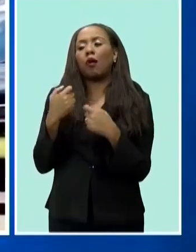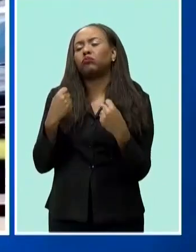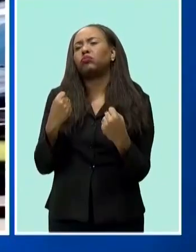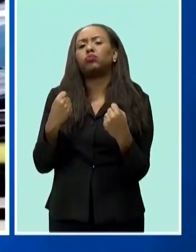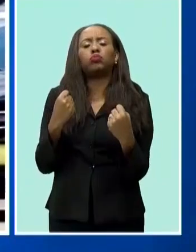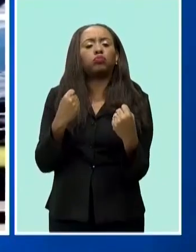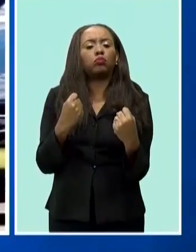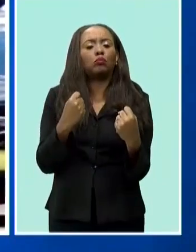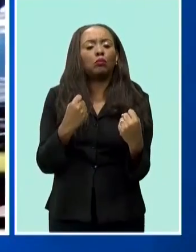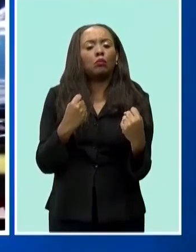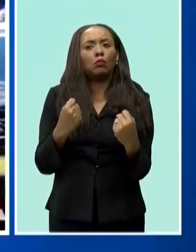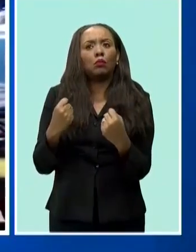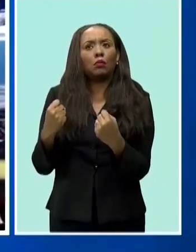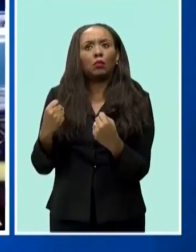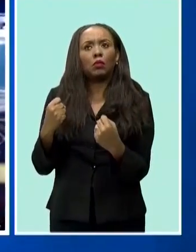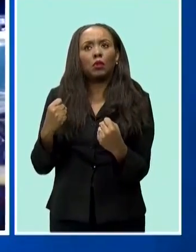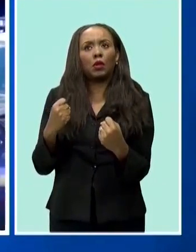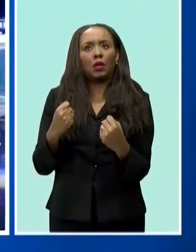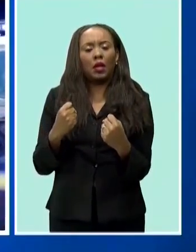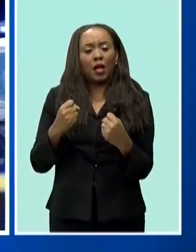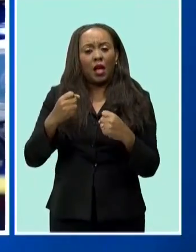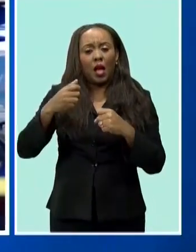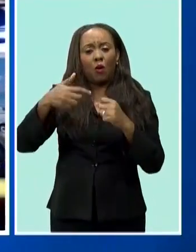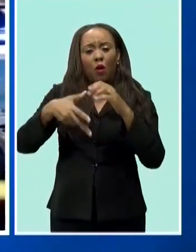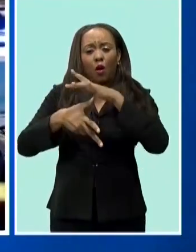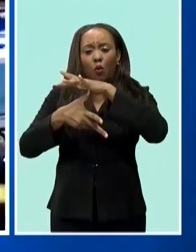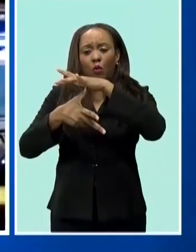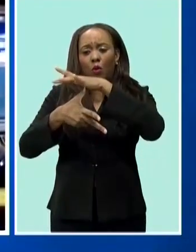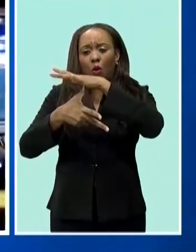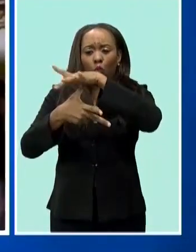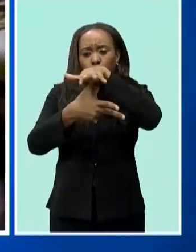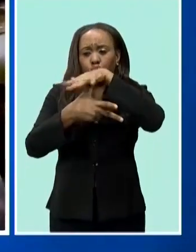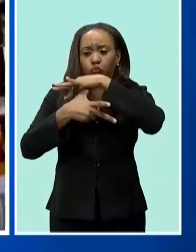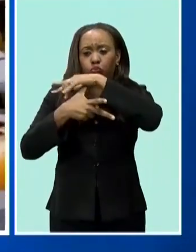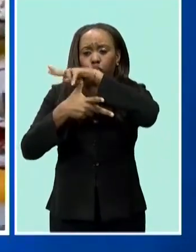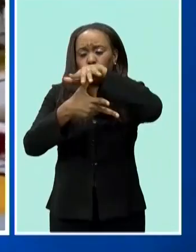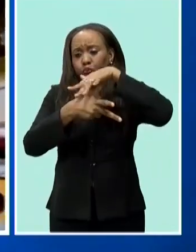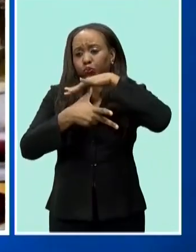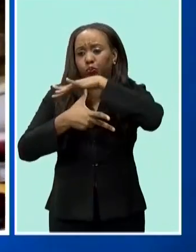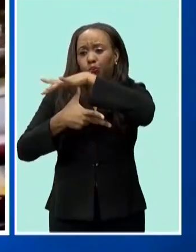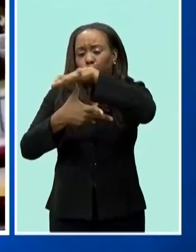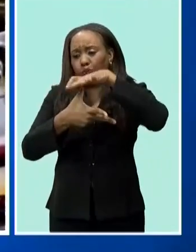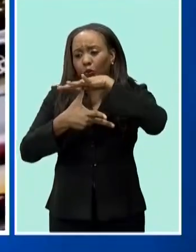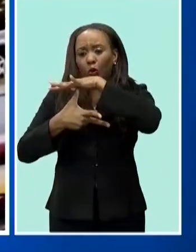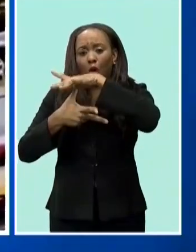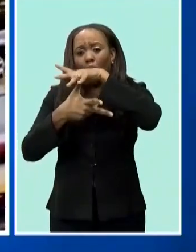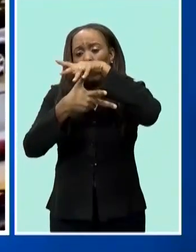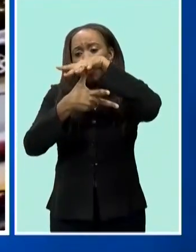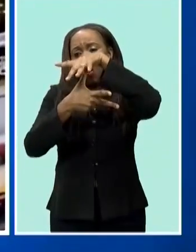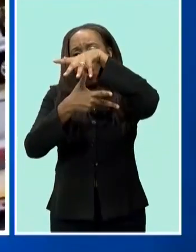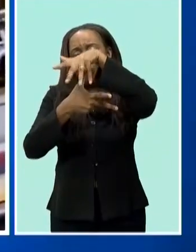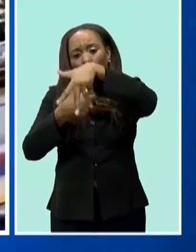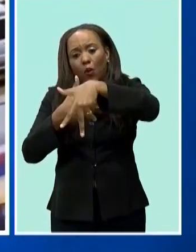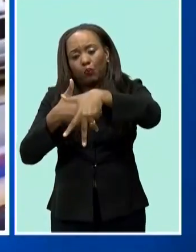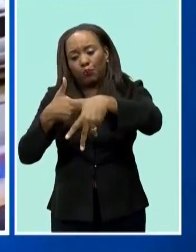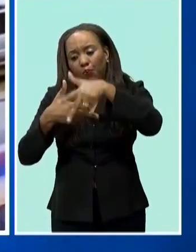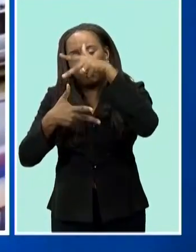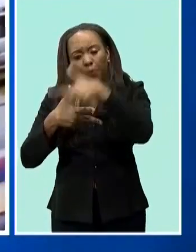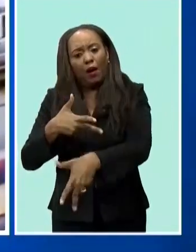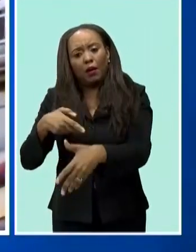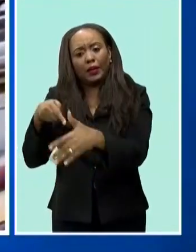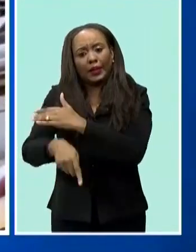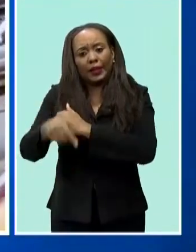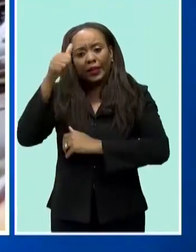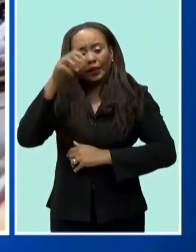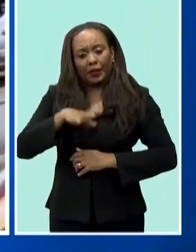approaching Palm River Road, when one of the blades struck the truck, killing Ganga Prasad. The driver of the pickup truck, his son, 35-year-old